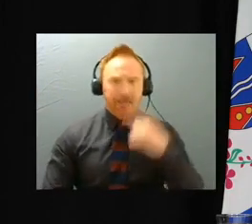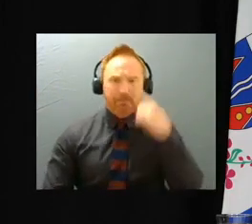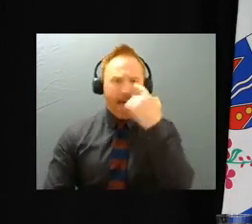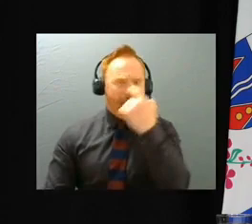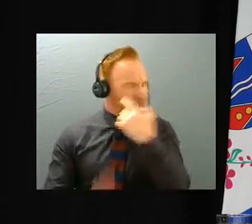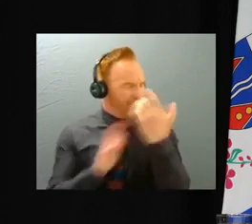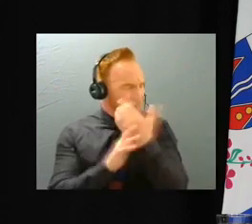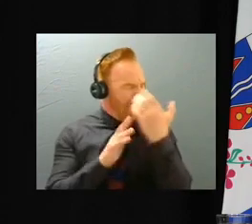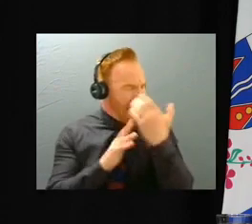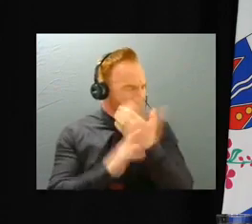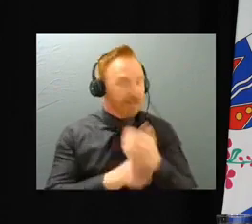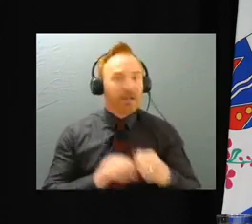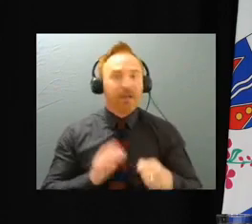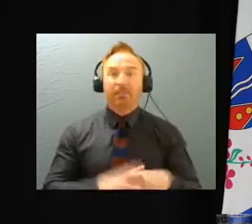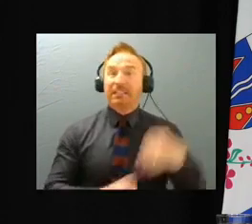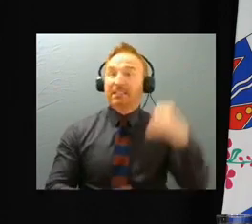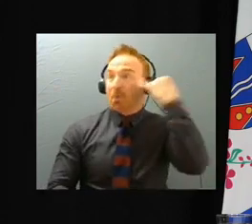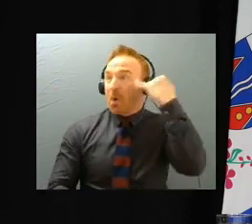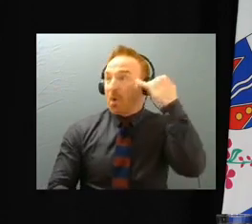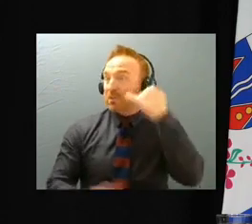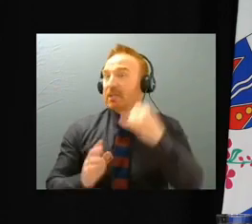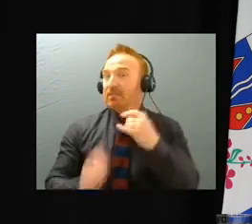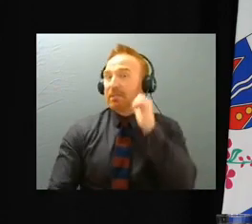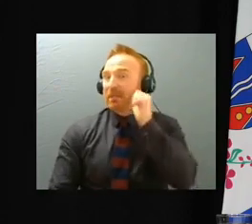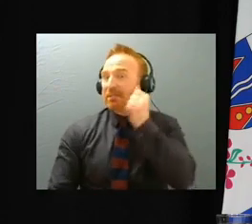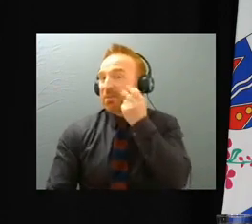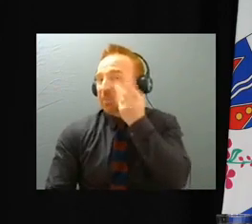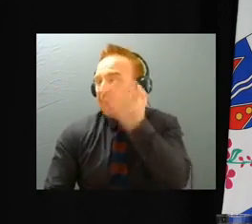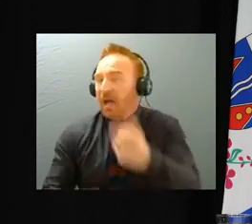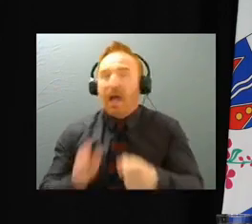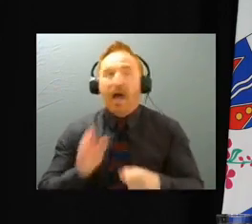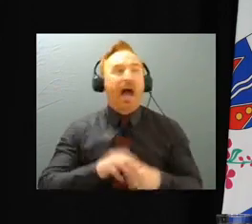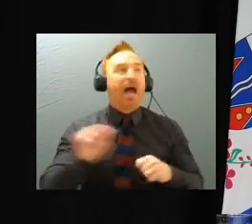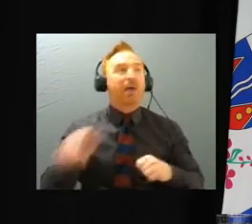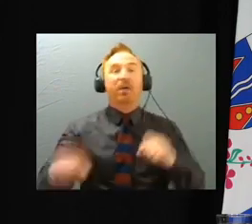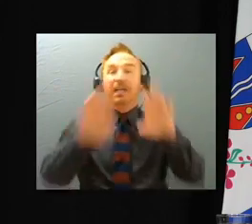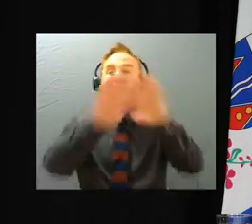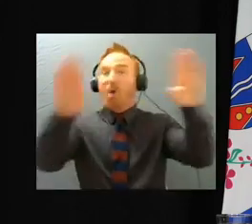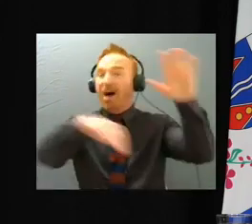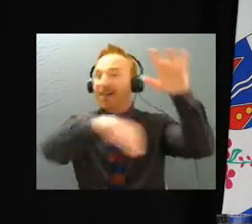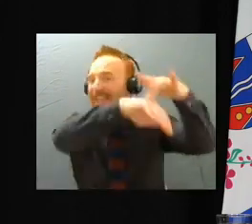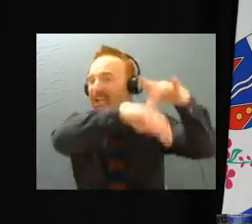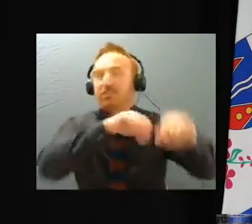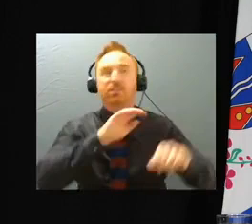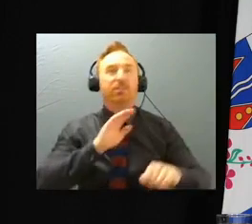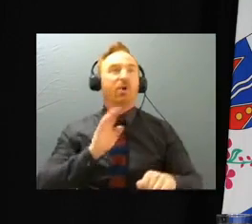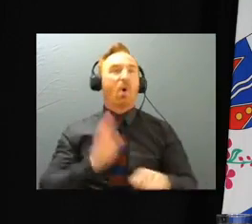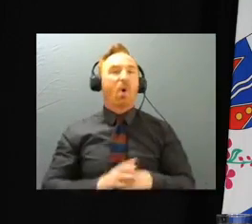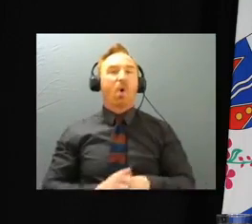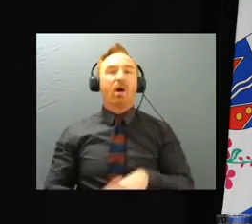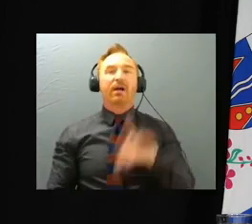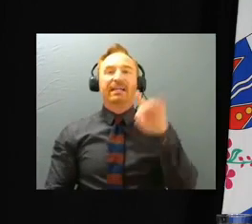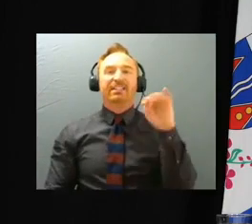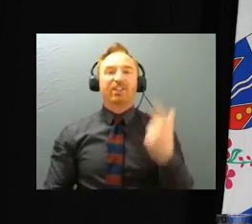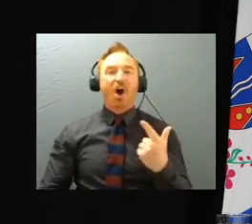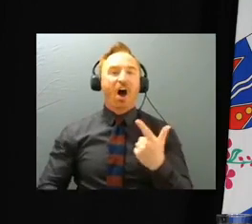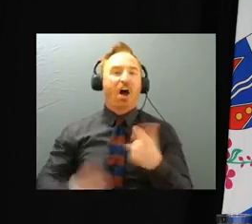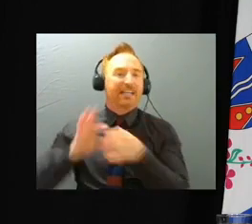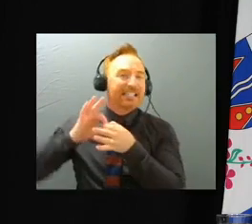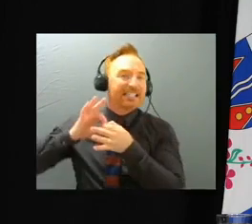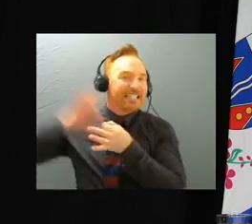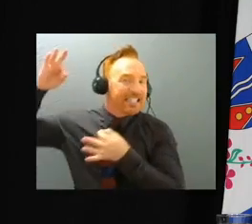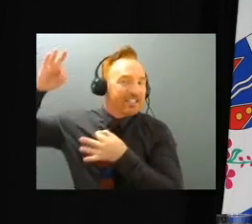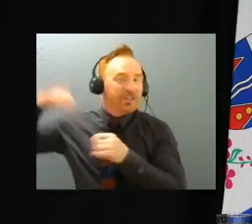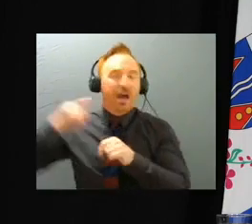as touching the wall or grabbing the leash of a dog, reaching for the tap. First my fingers and then my hands